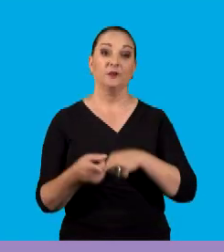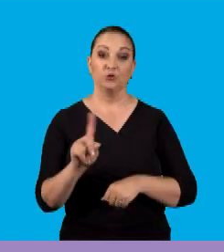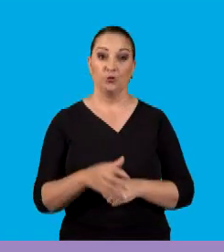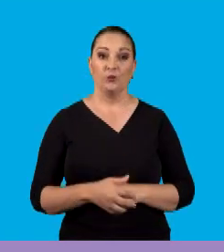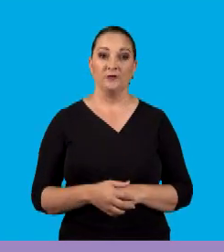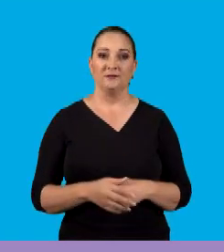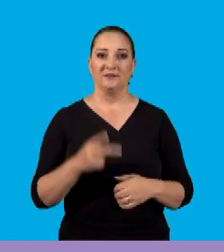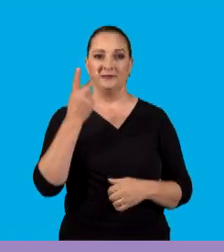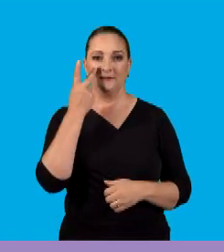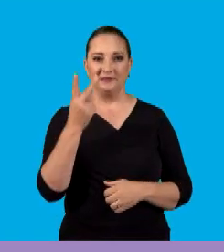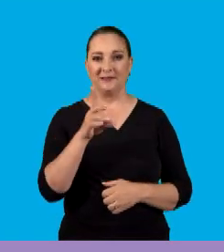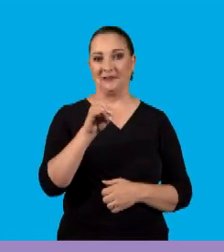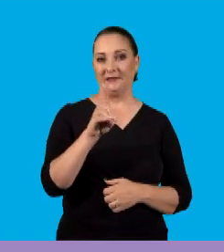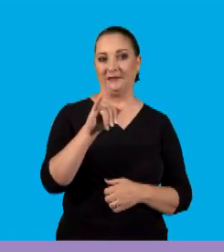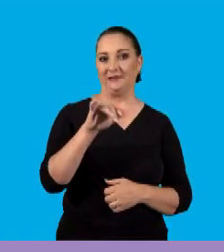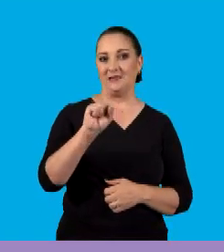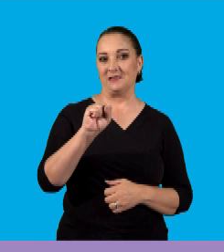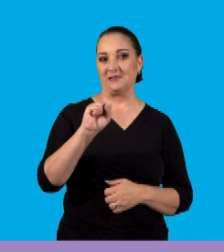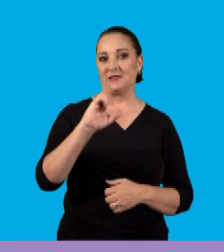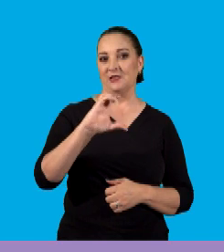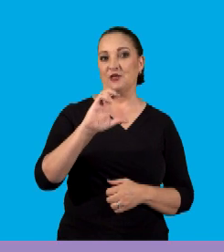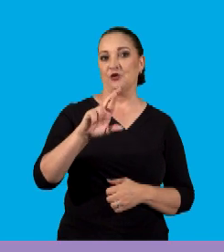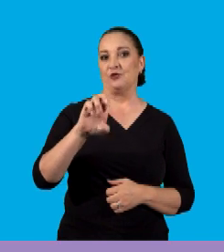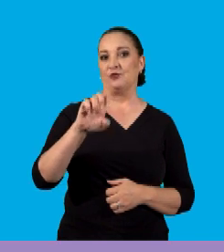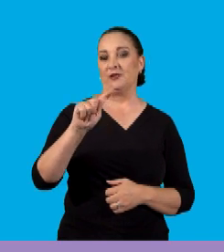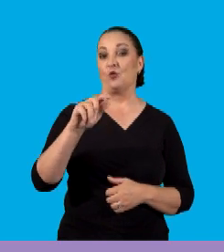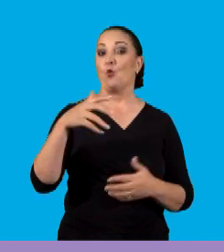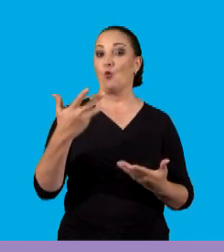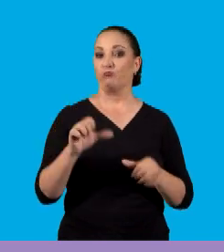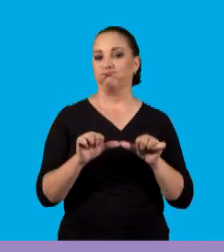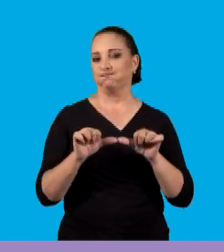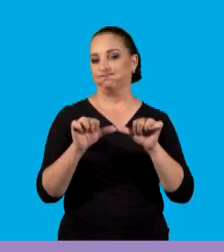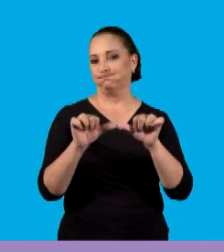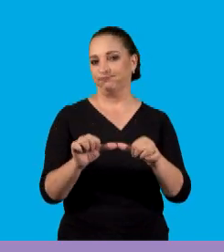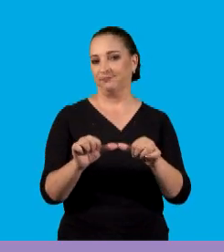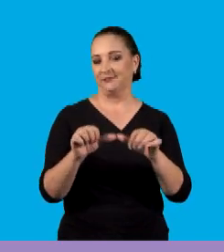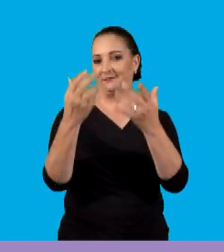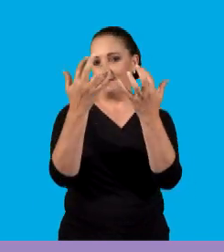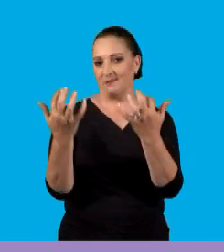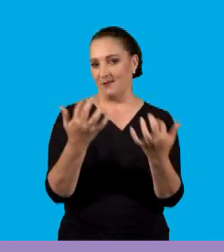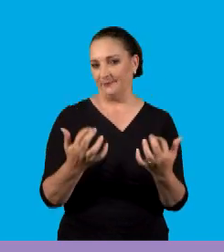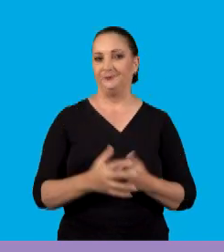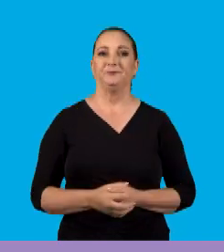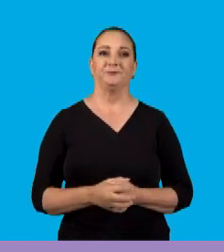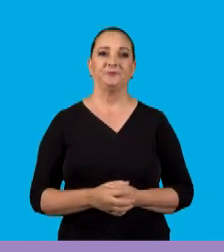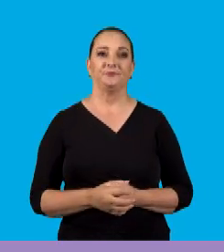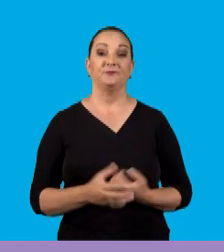then lastly, we are going to look at the discrete or the continuous